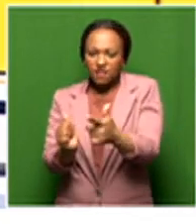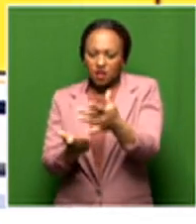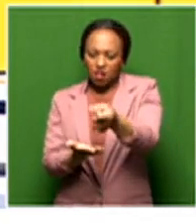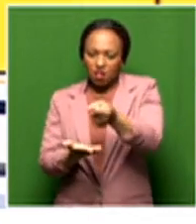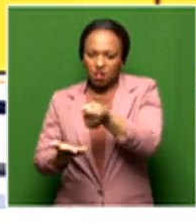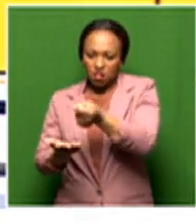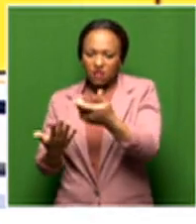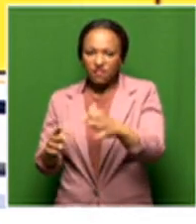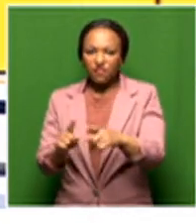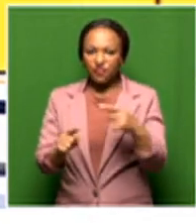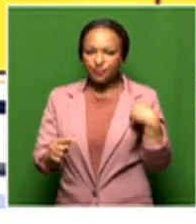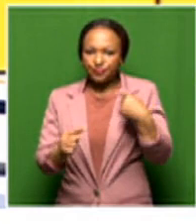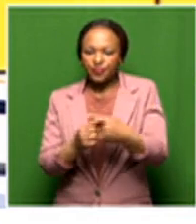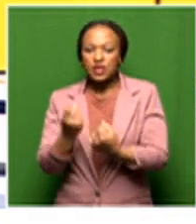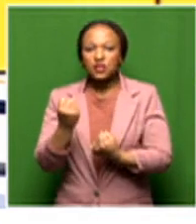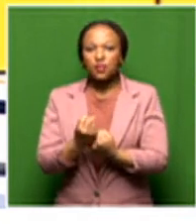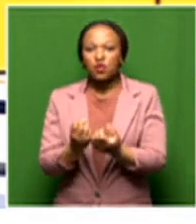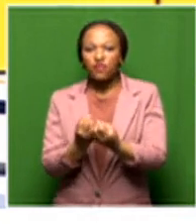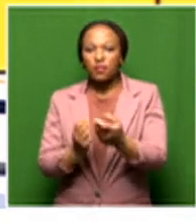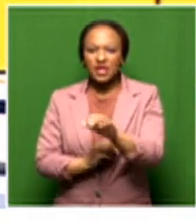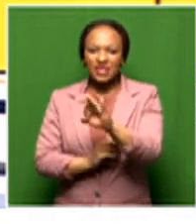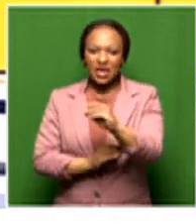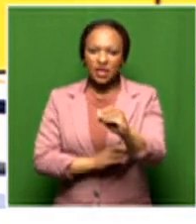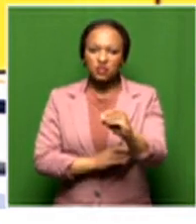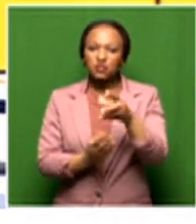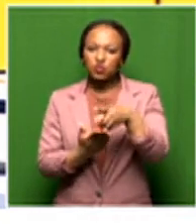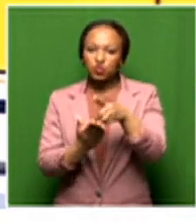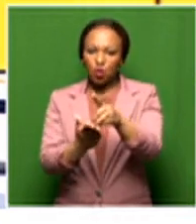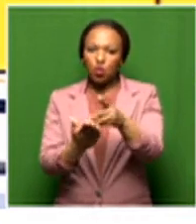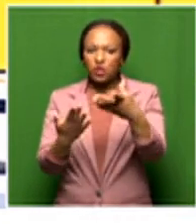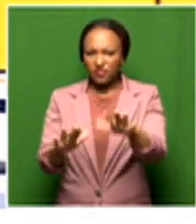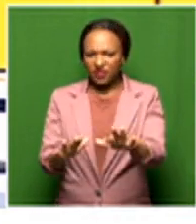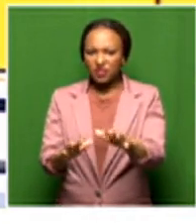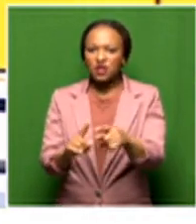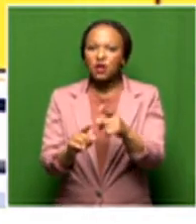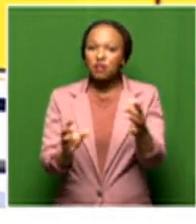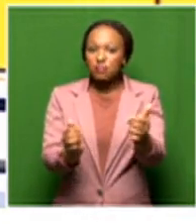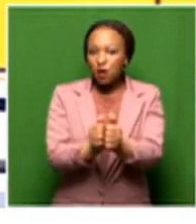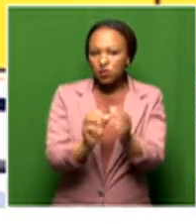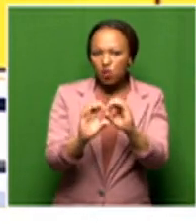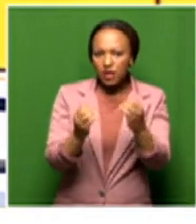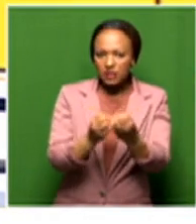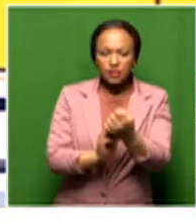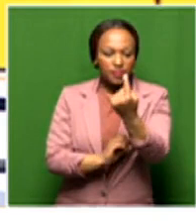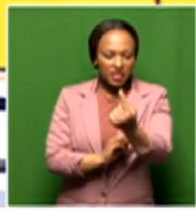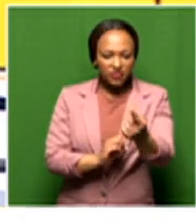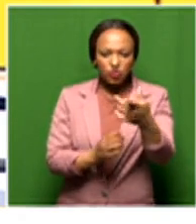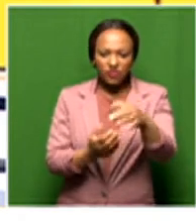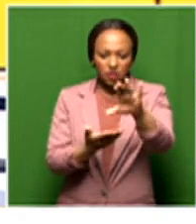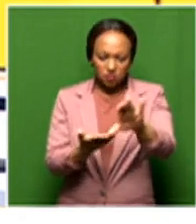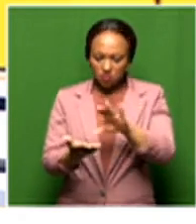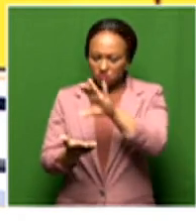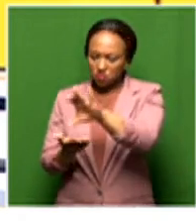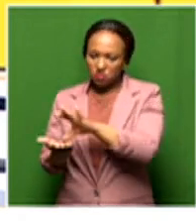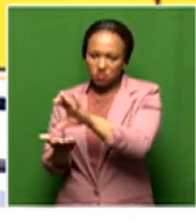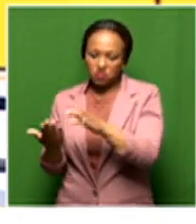come through the support of over 300,000 donors, comprising of both organizations and individuals. And according